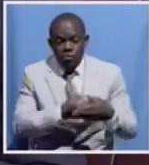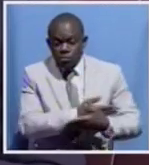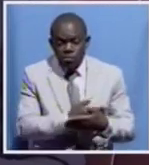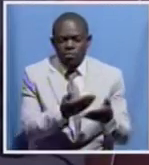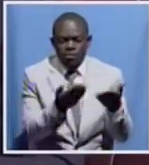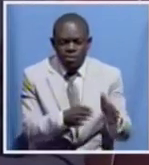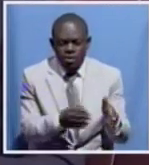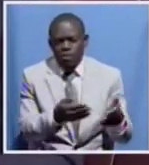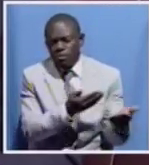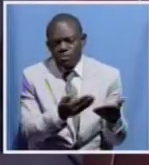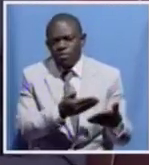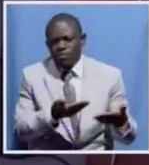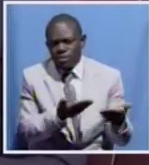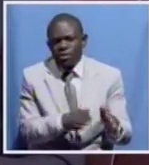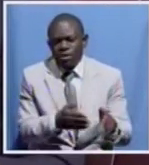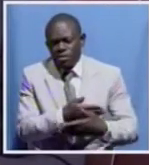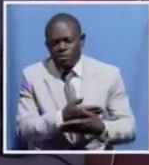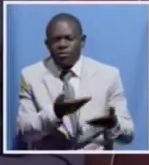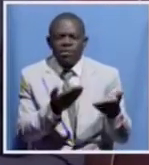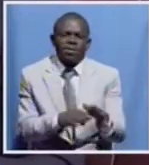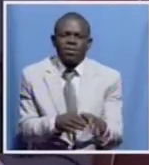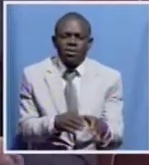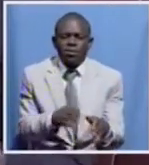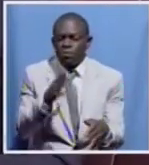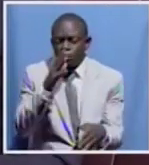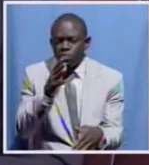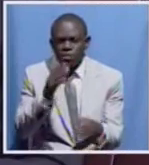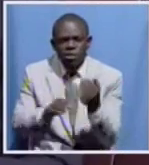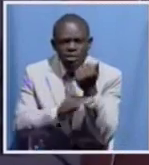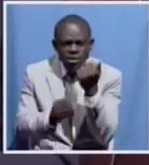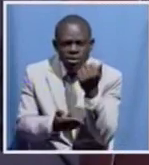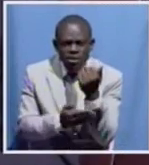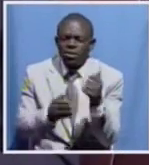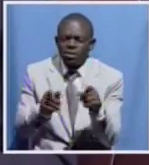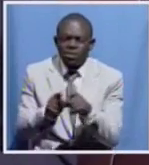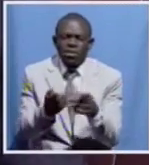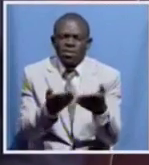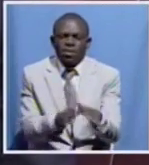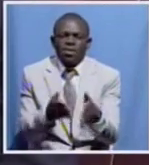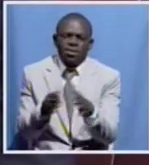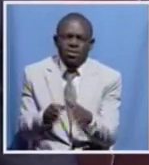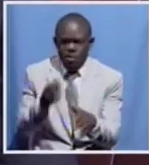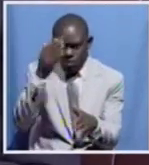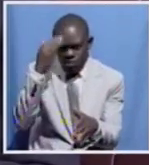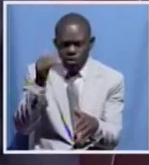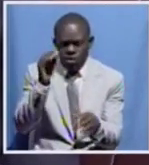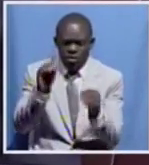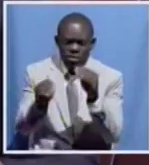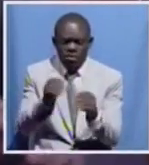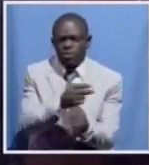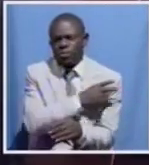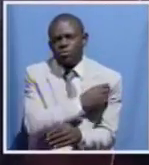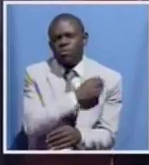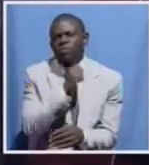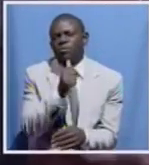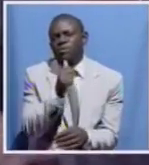You delay an MOU for the mother's ward, it means these mothers that gave birth and needed immediate attention die and